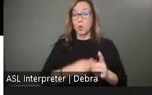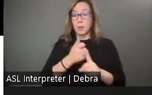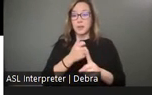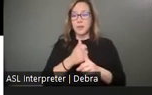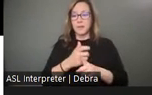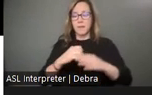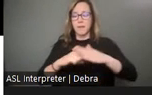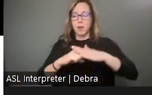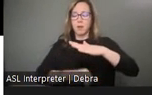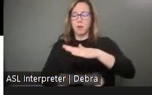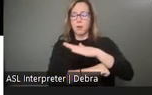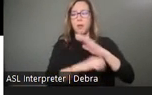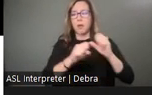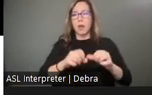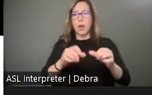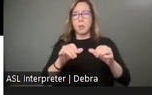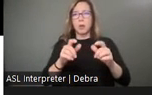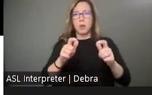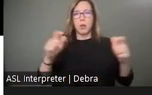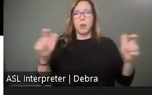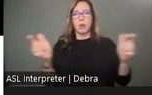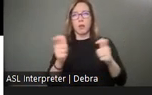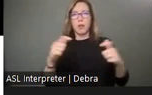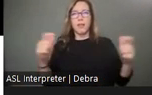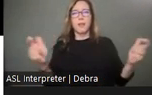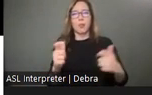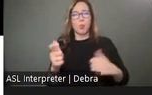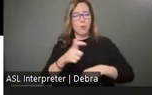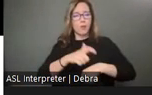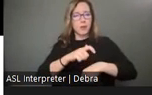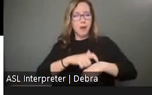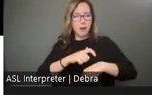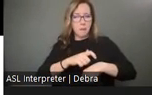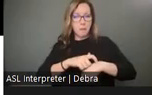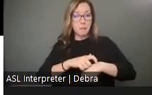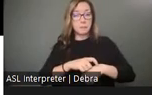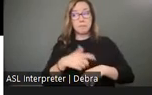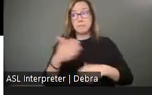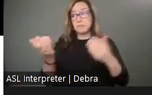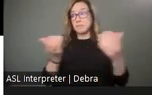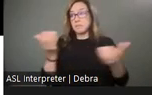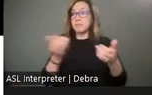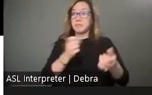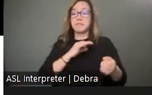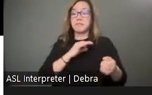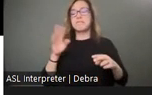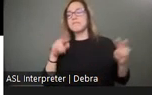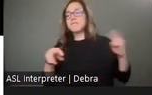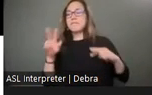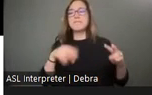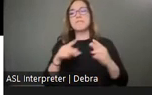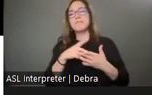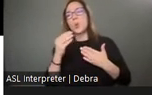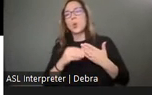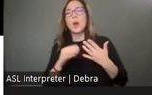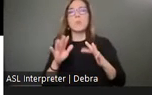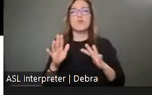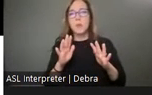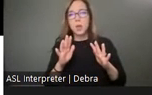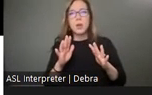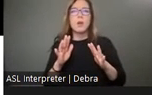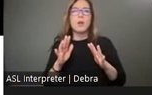foundational program that can be scaled over time. So let's say you've hired staff to oversee this program. You're looking at